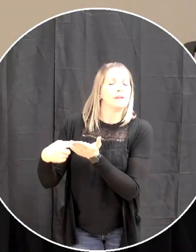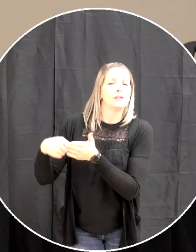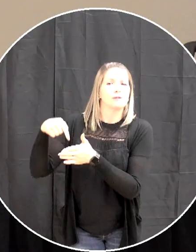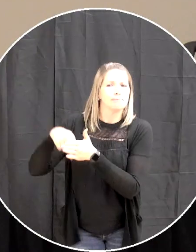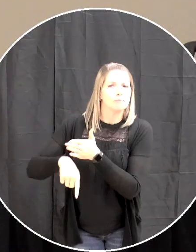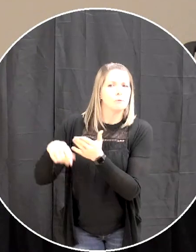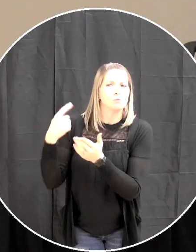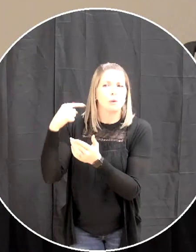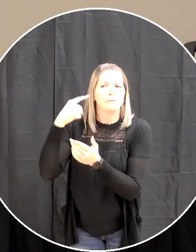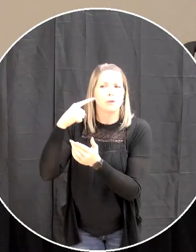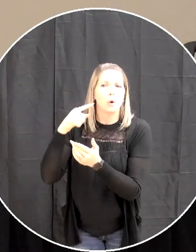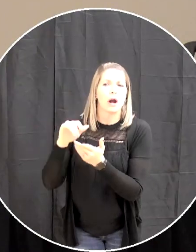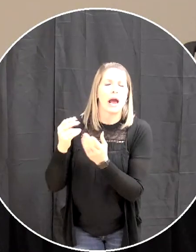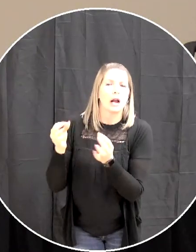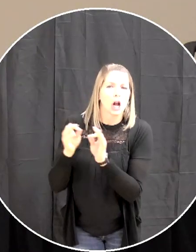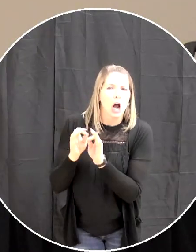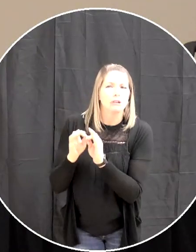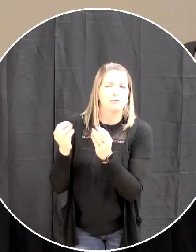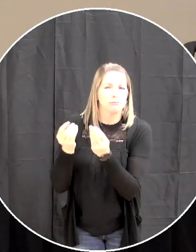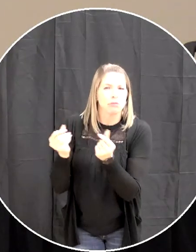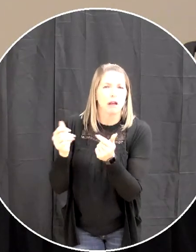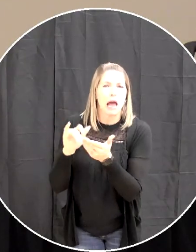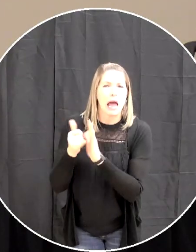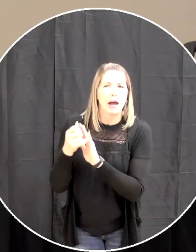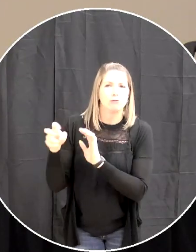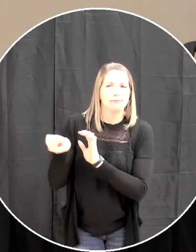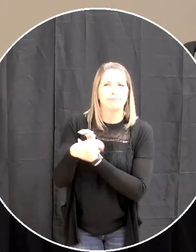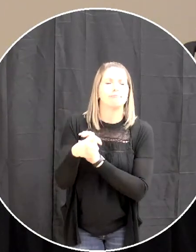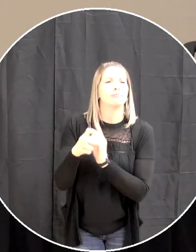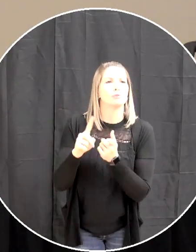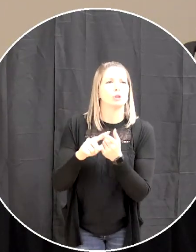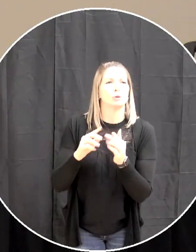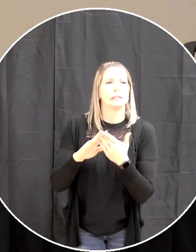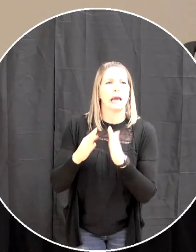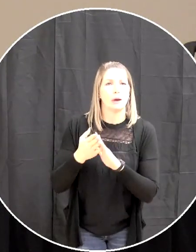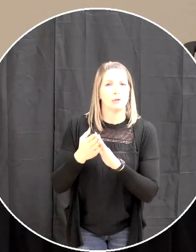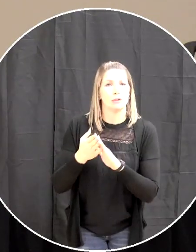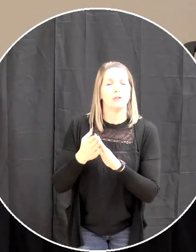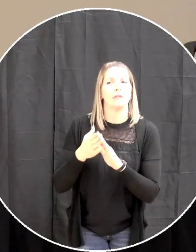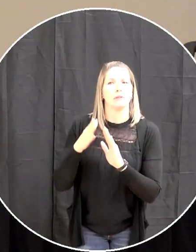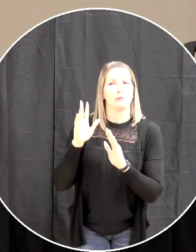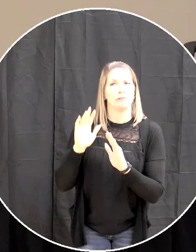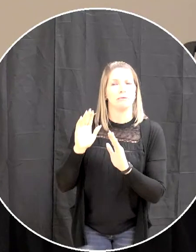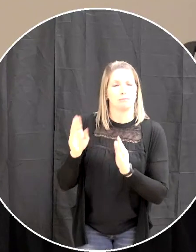point in time we'll put the date for the closure on there. So, so moved.